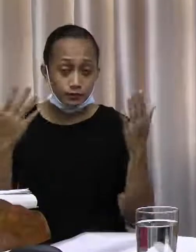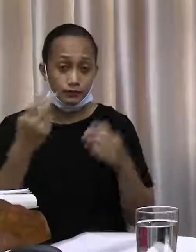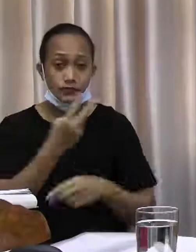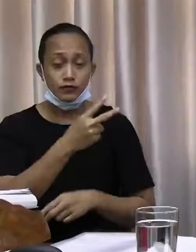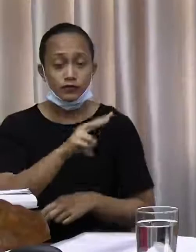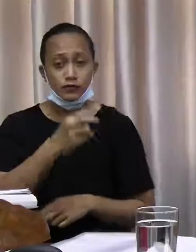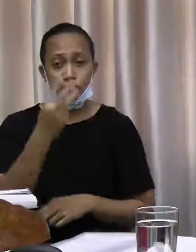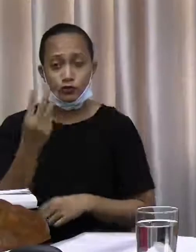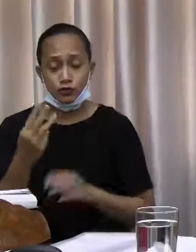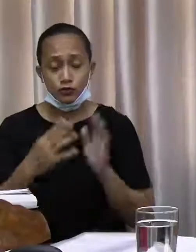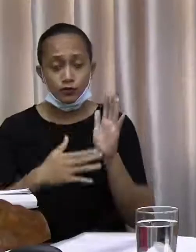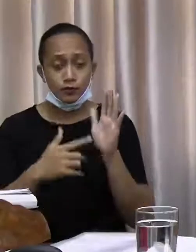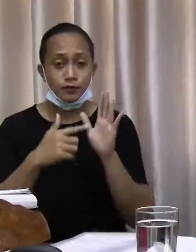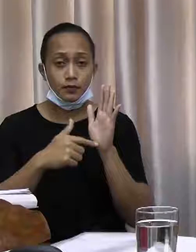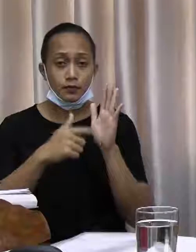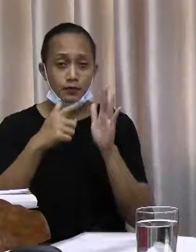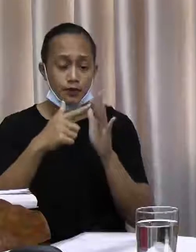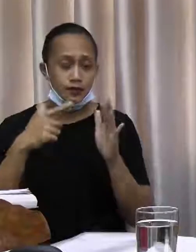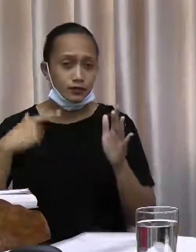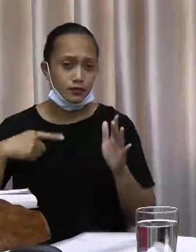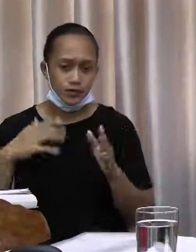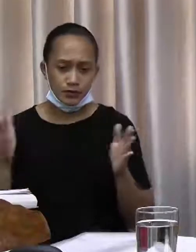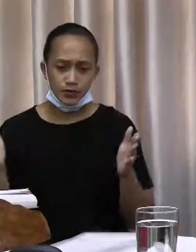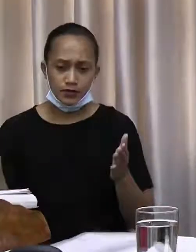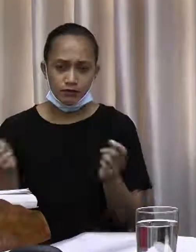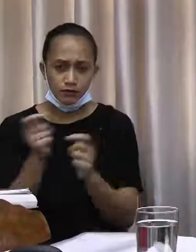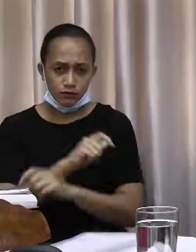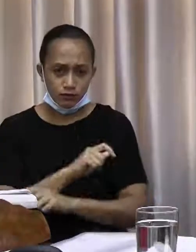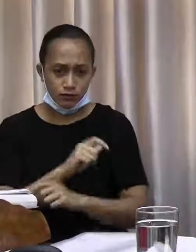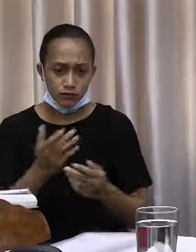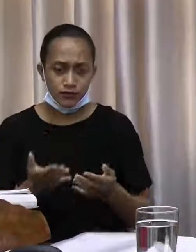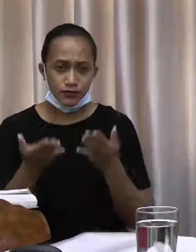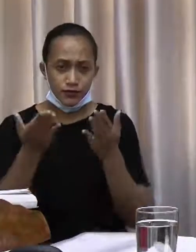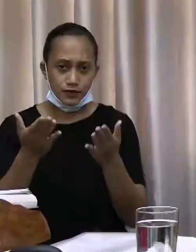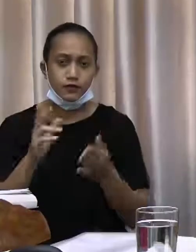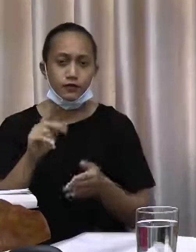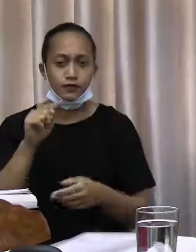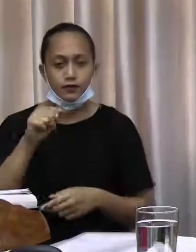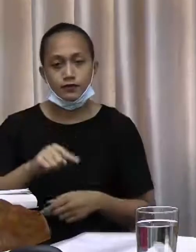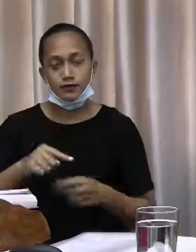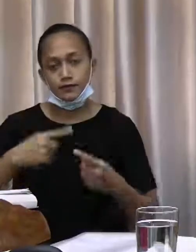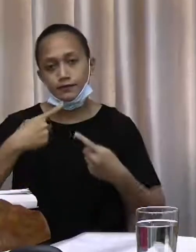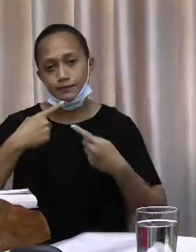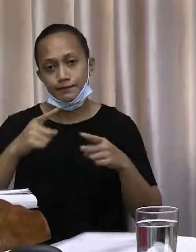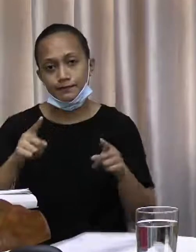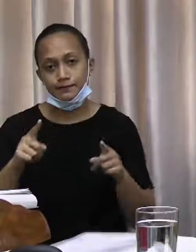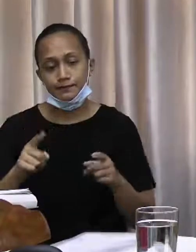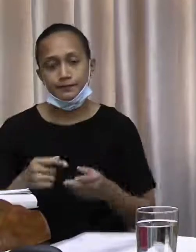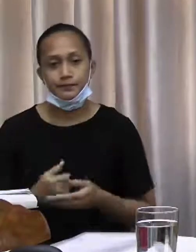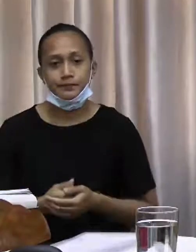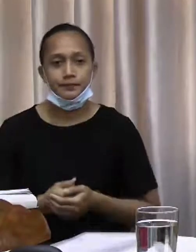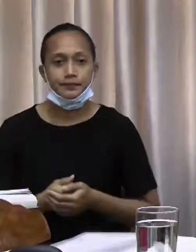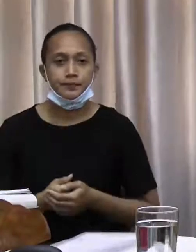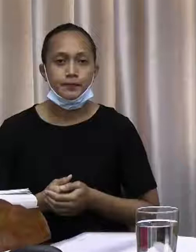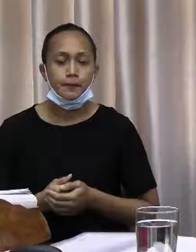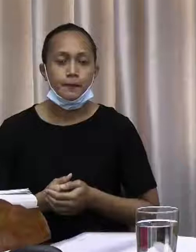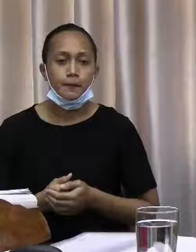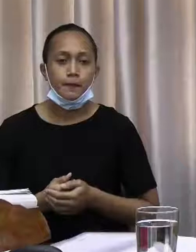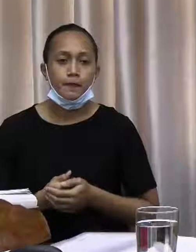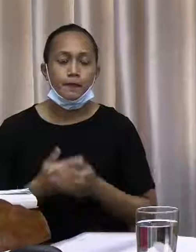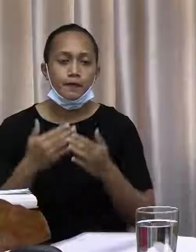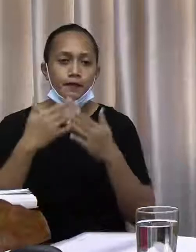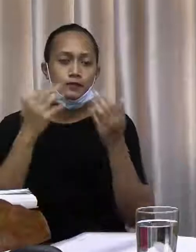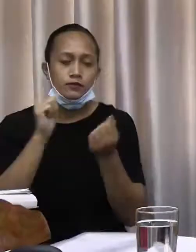mati, ona o le fetuuna inga ua awina atu i le nei faasalalaunga. O le aso toa nai